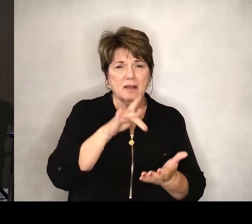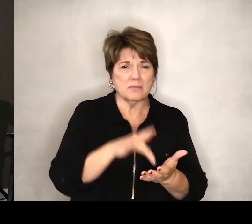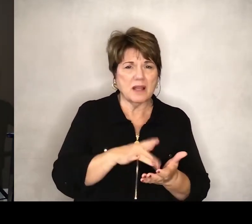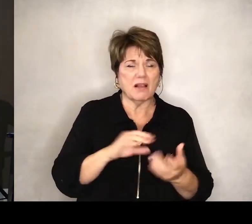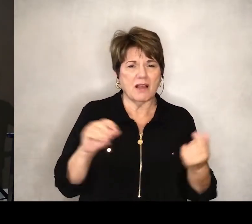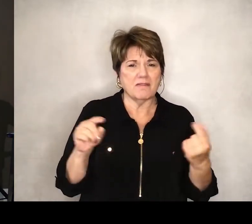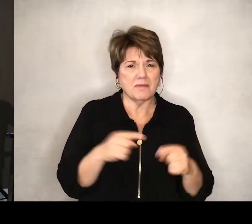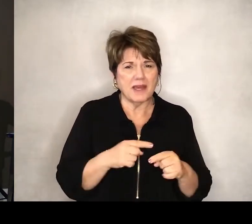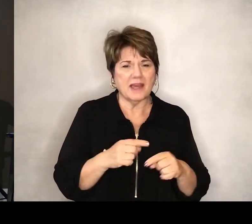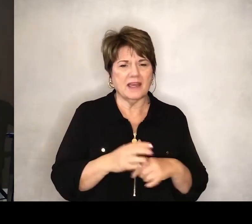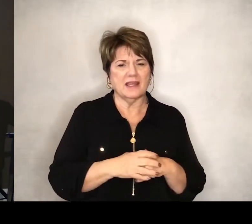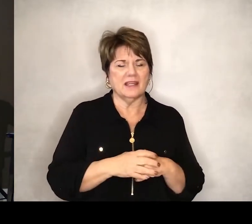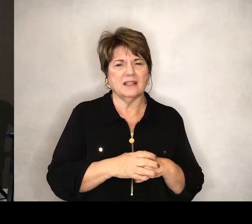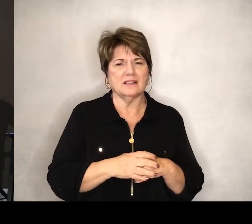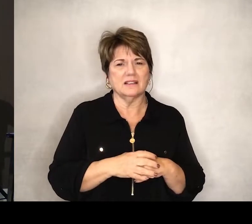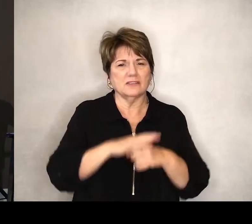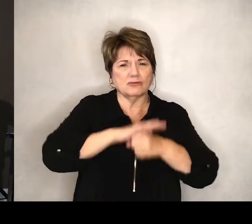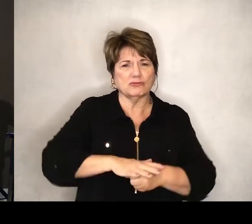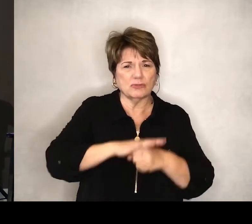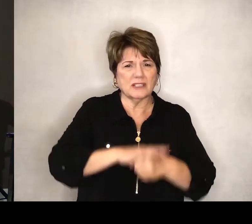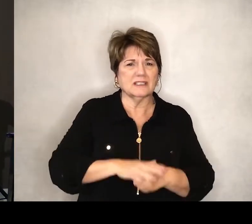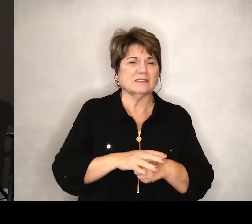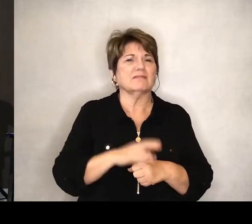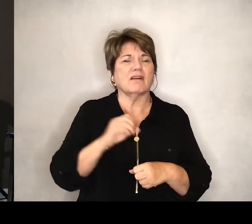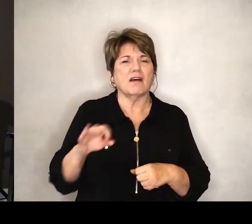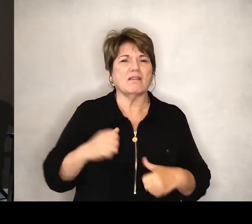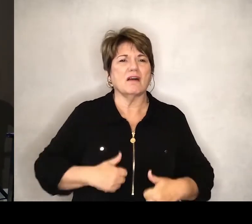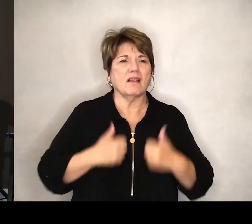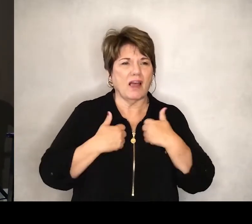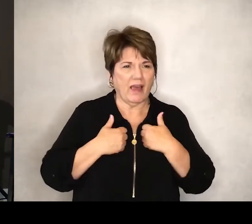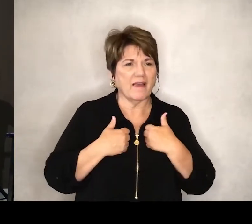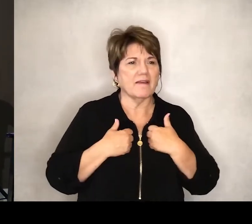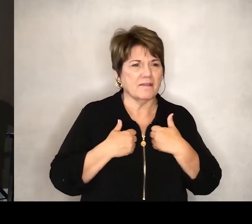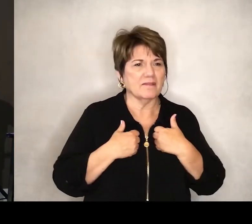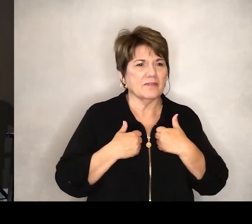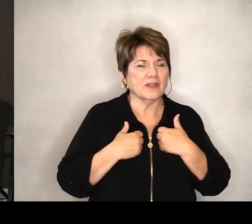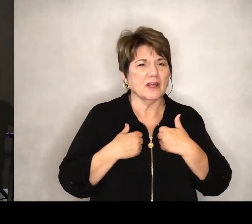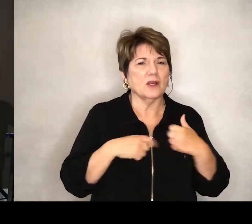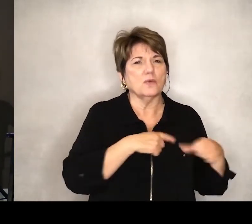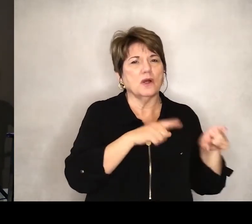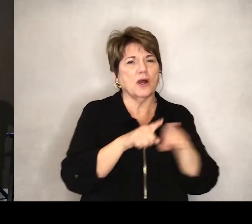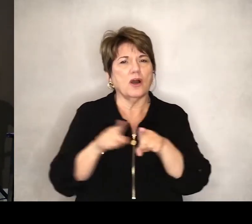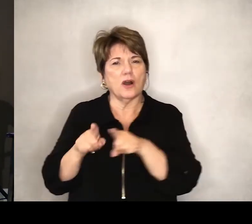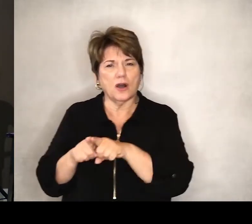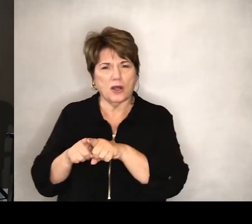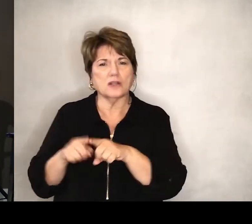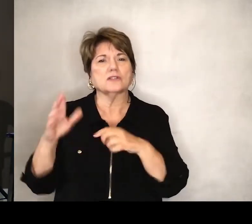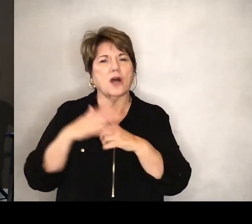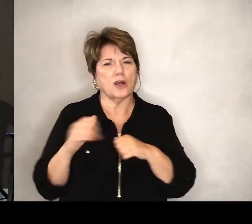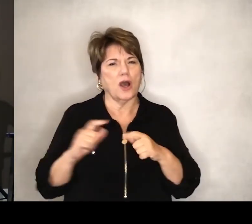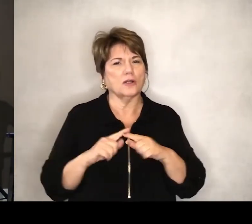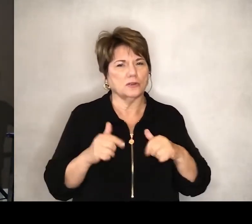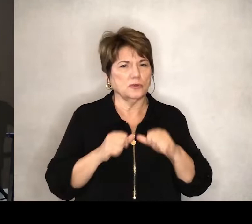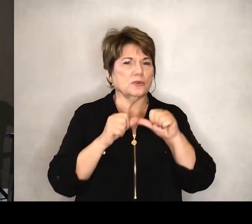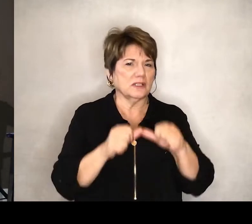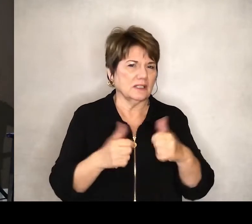the pain and distress of life, we're also called to move